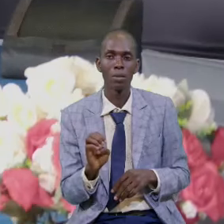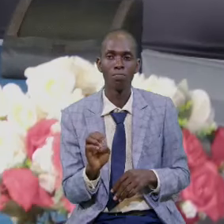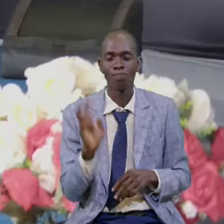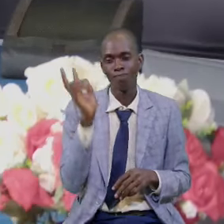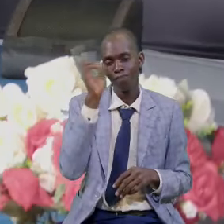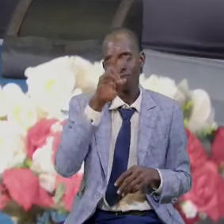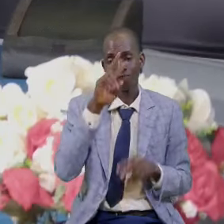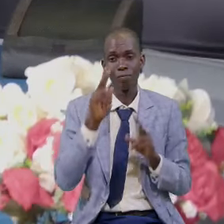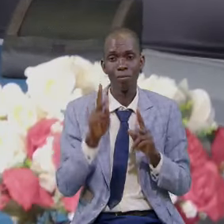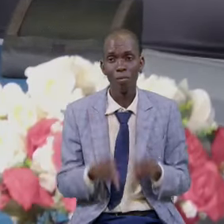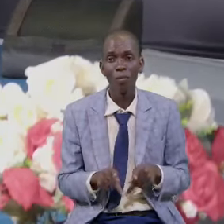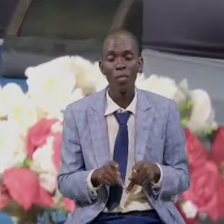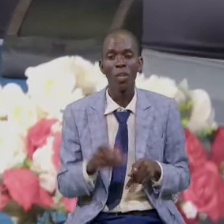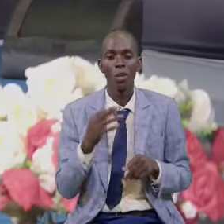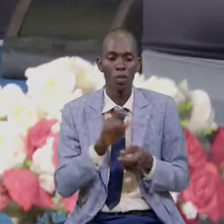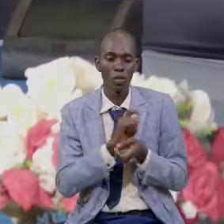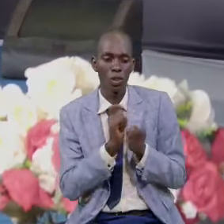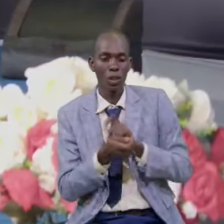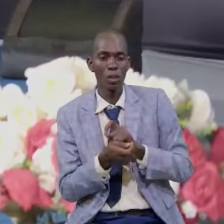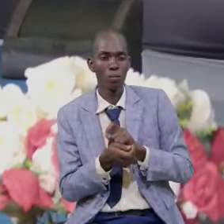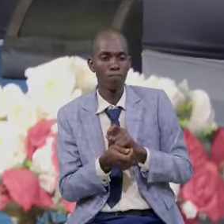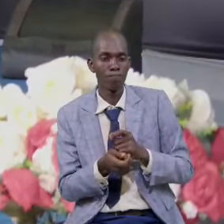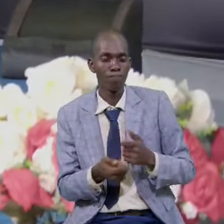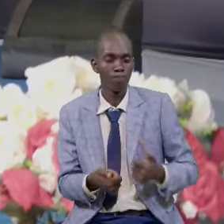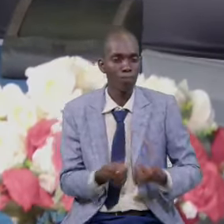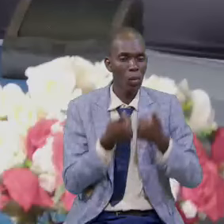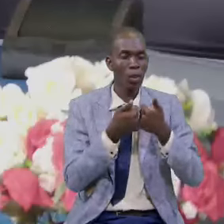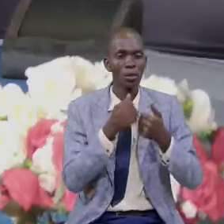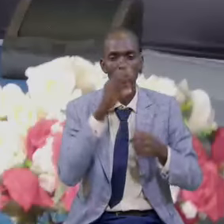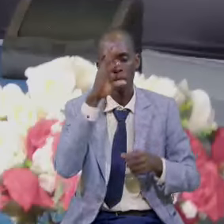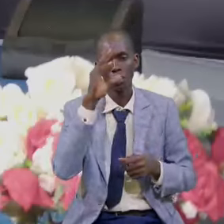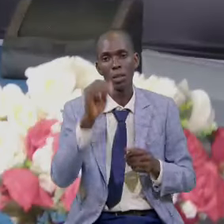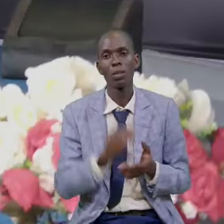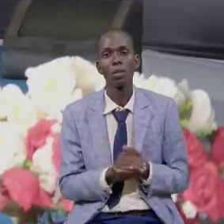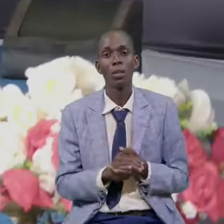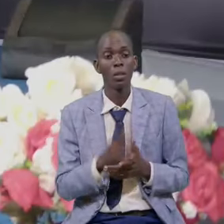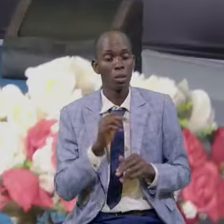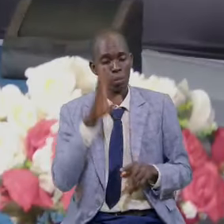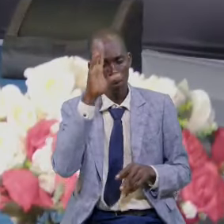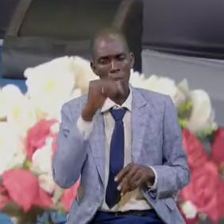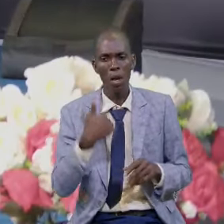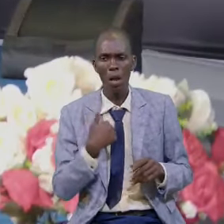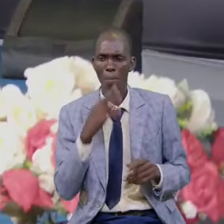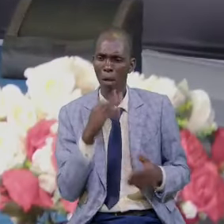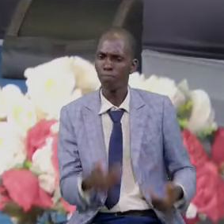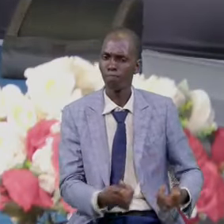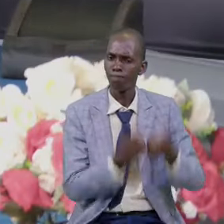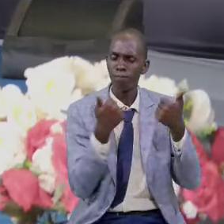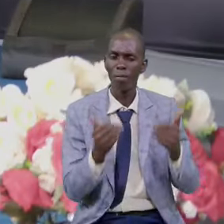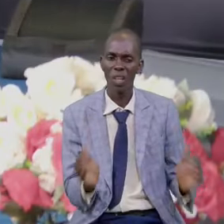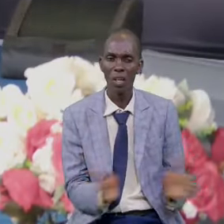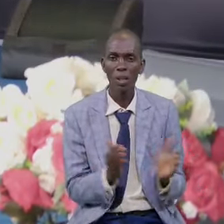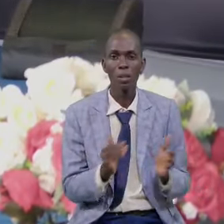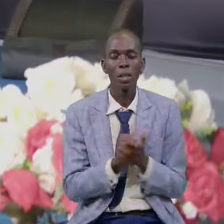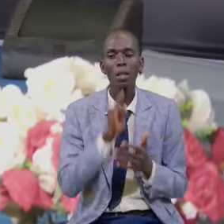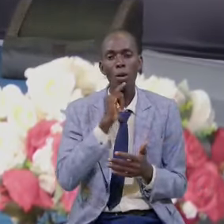change-charged men. The men were charged. And in fact, that's the reason they appointed Saul to be their king. Give us